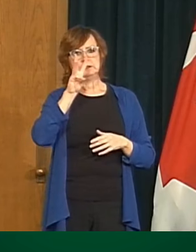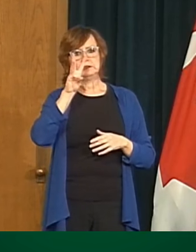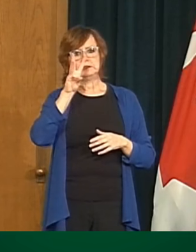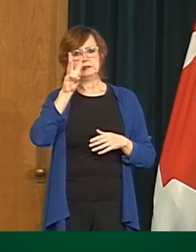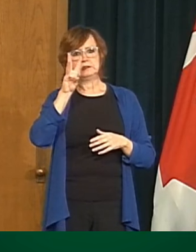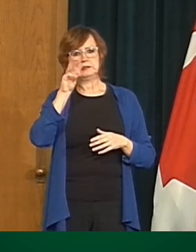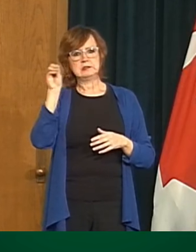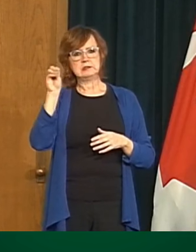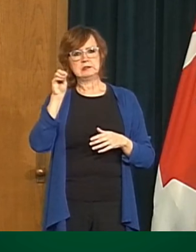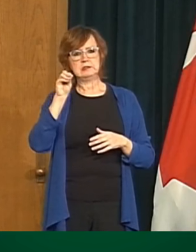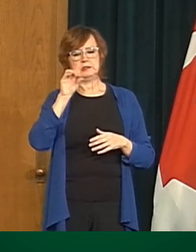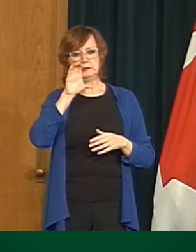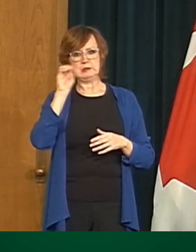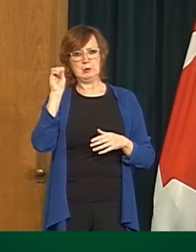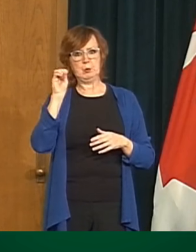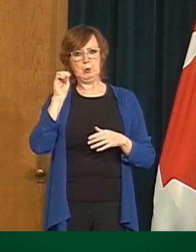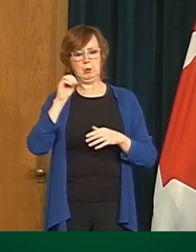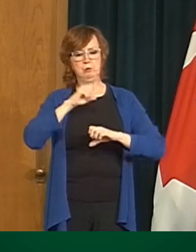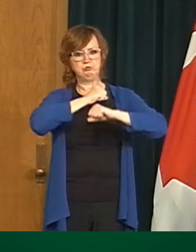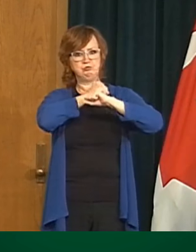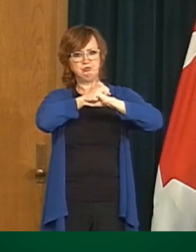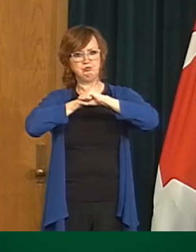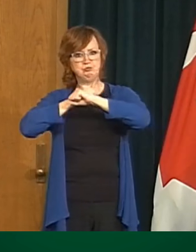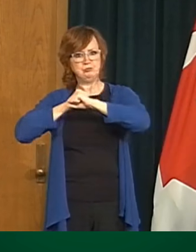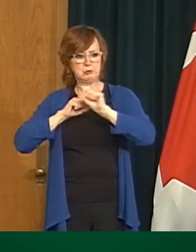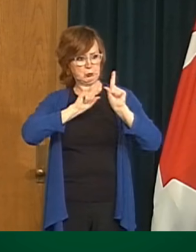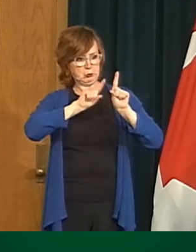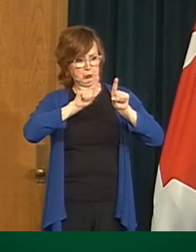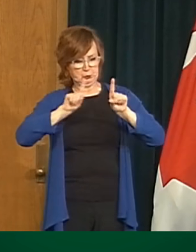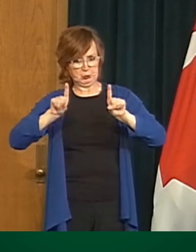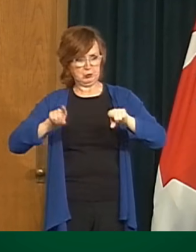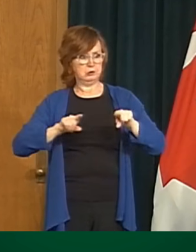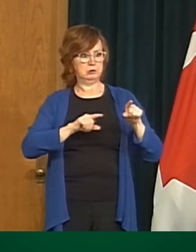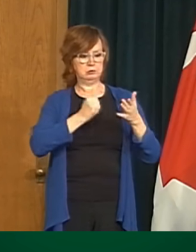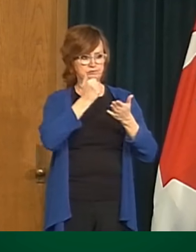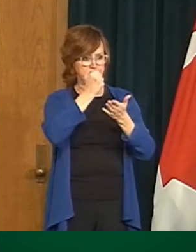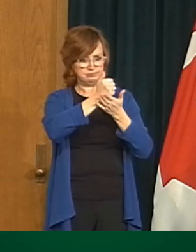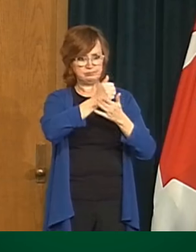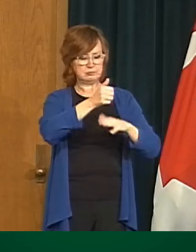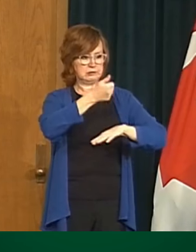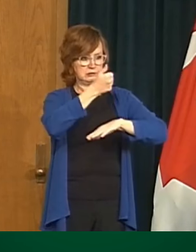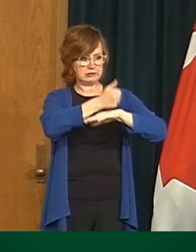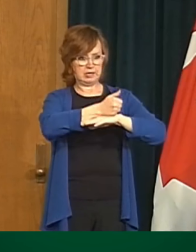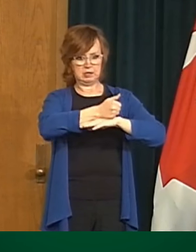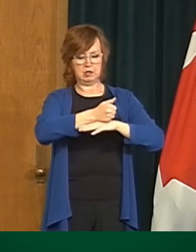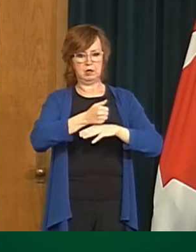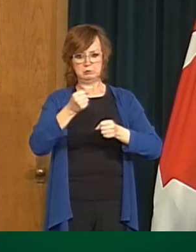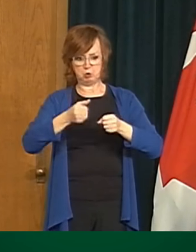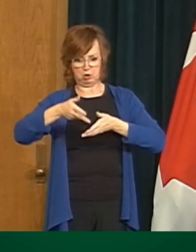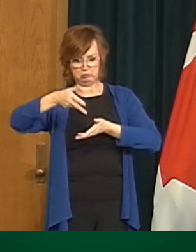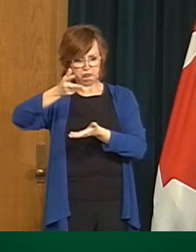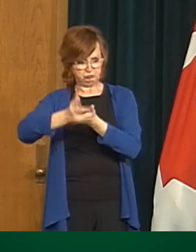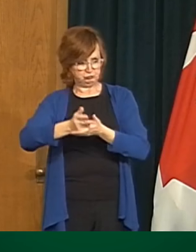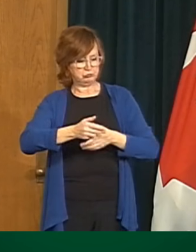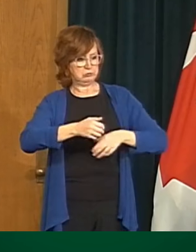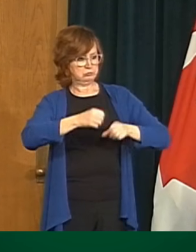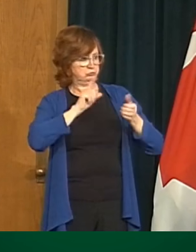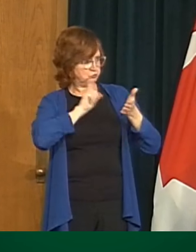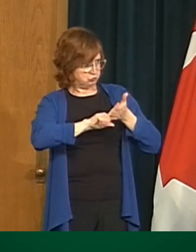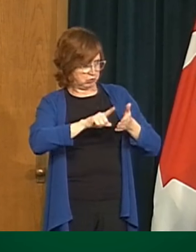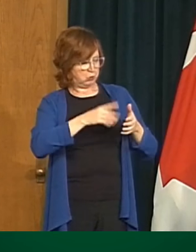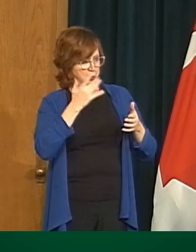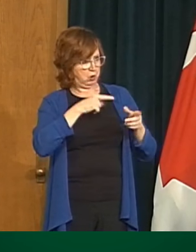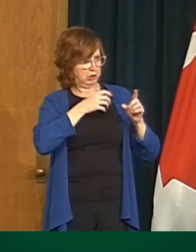have set an untold amount, maybe Scott can provide the number of Saskatchewan Health Authority employees to